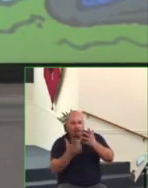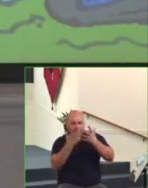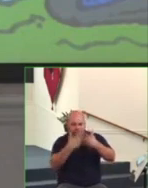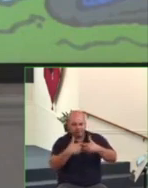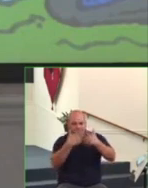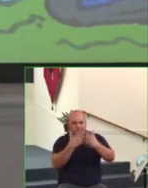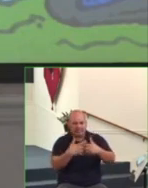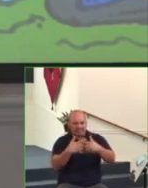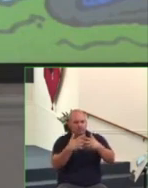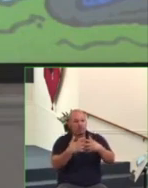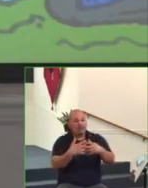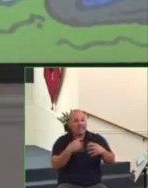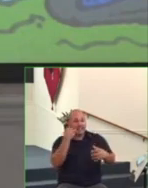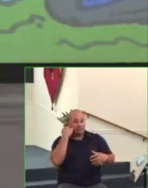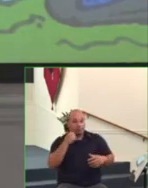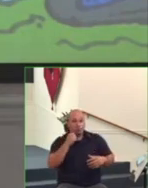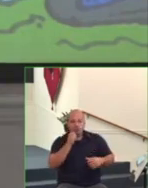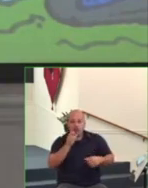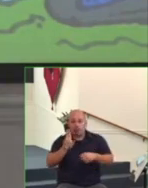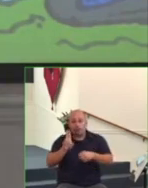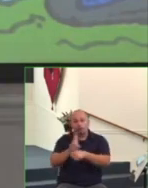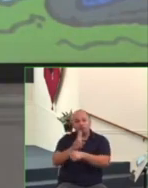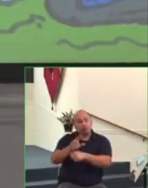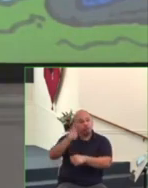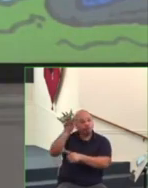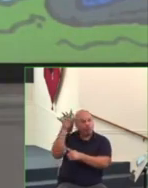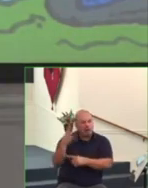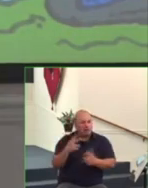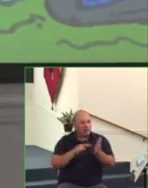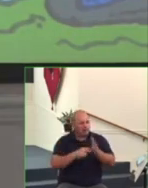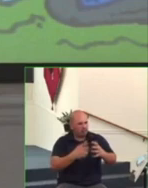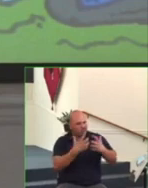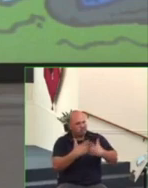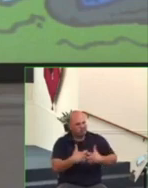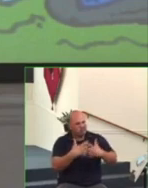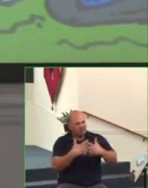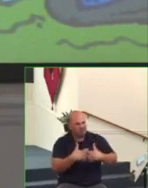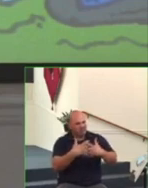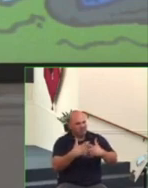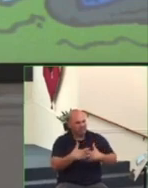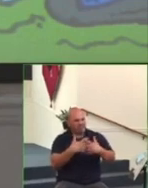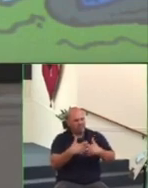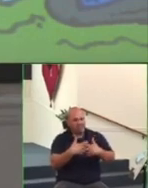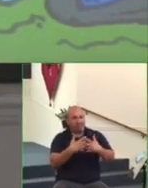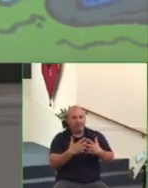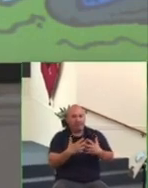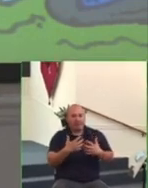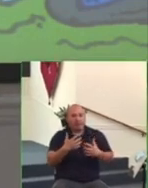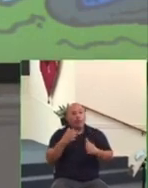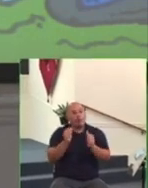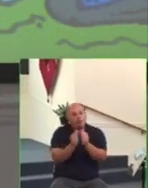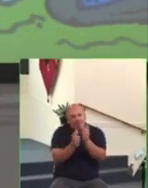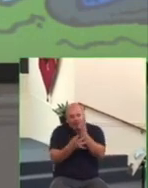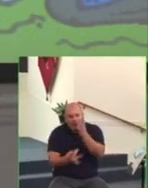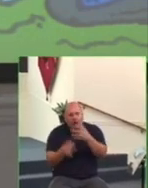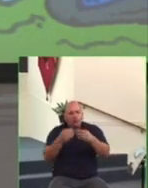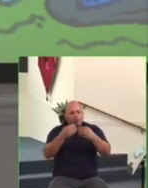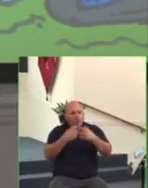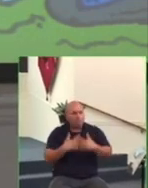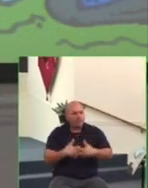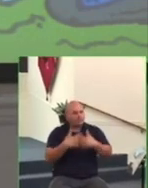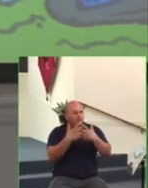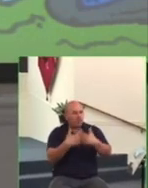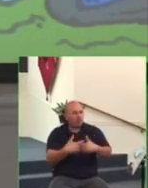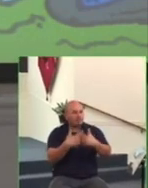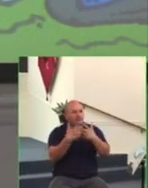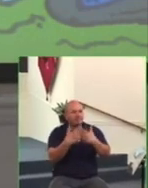other smoothly, seamlessly, so that they can work together without getting stuck or breaking down. Grace is like oil that lubricates